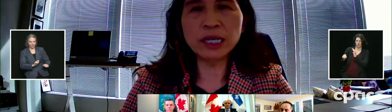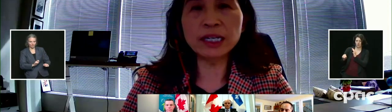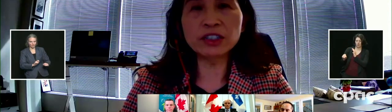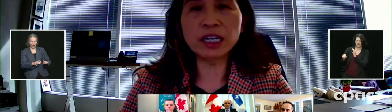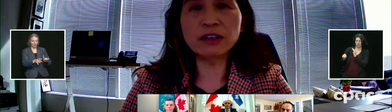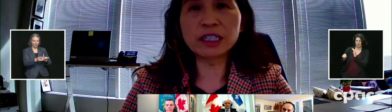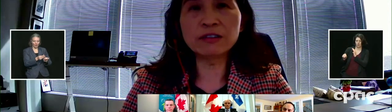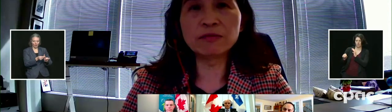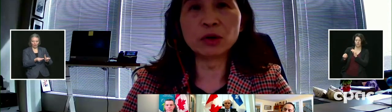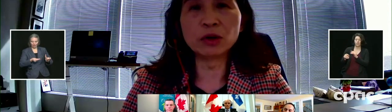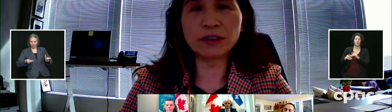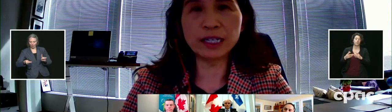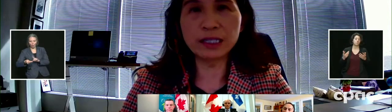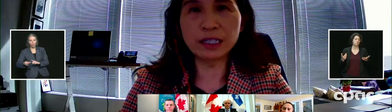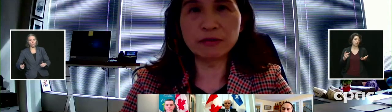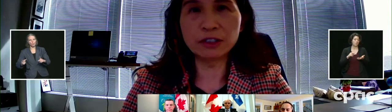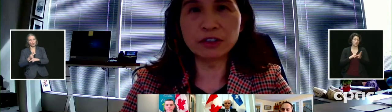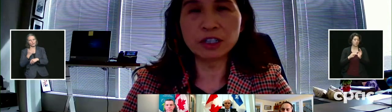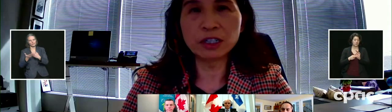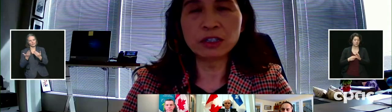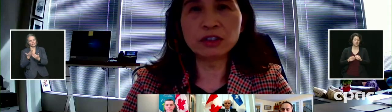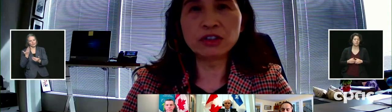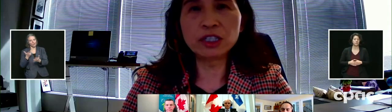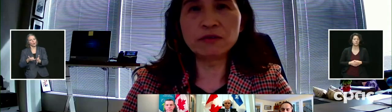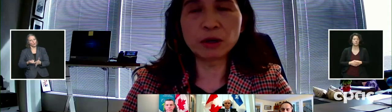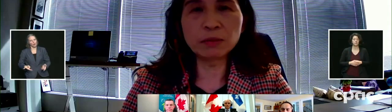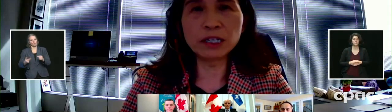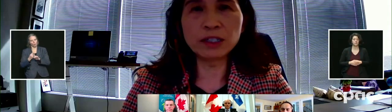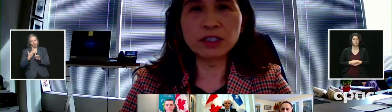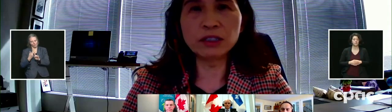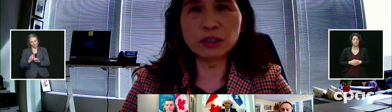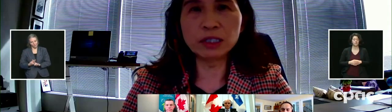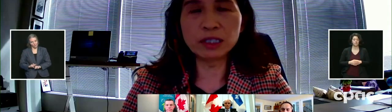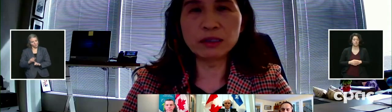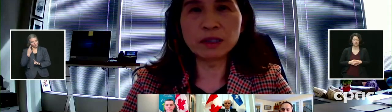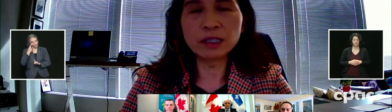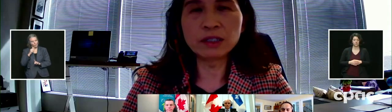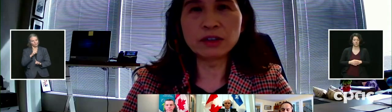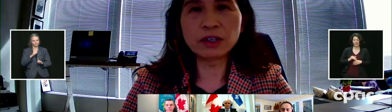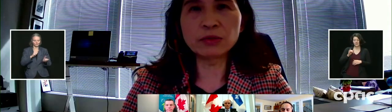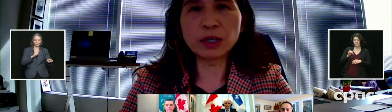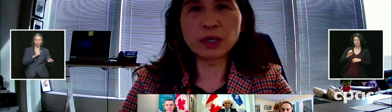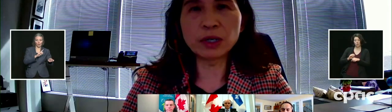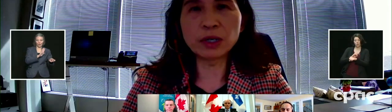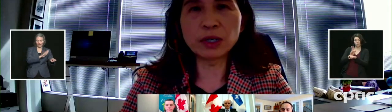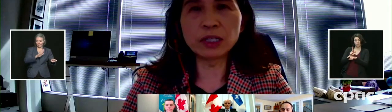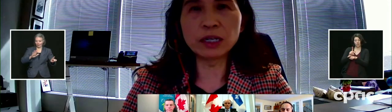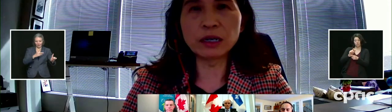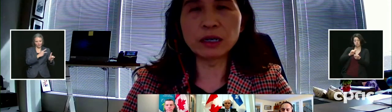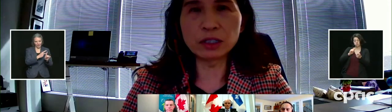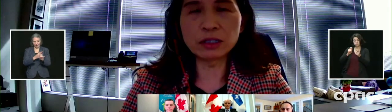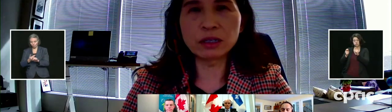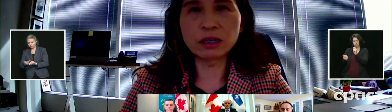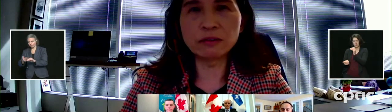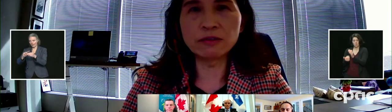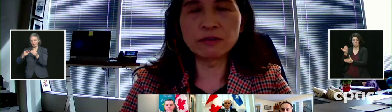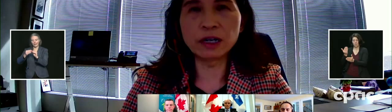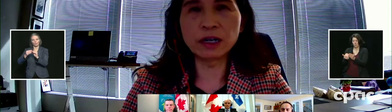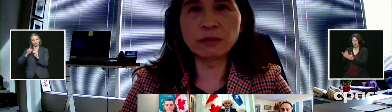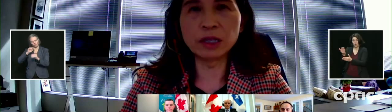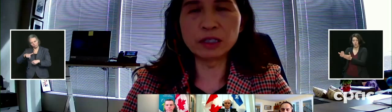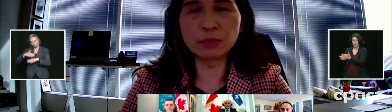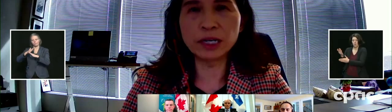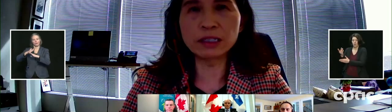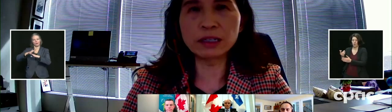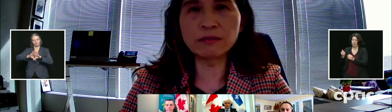may actually have to have more vaccine coverage to achieve population immunity. So that's why we're conscious of